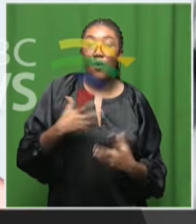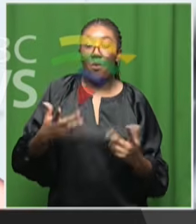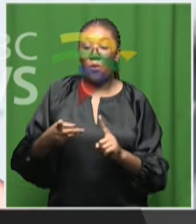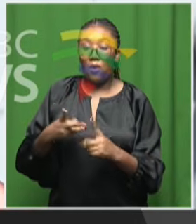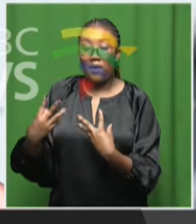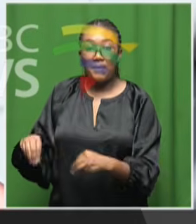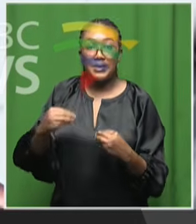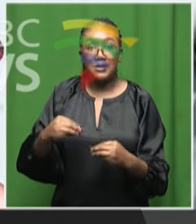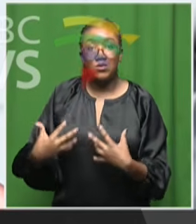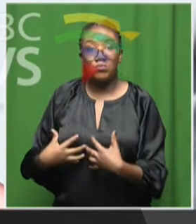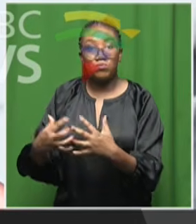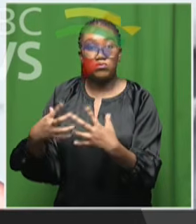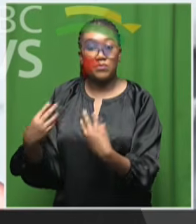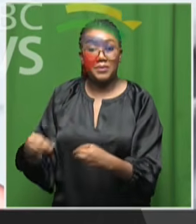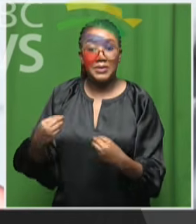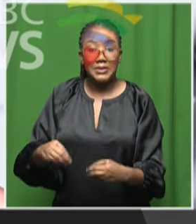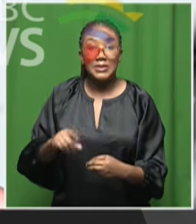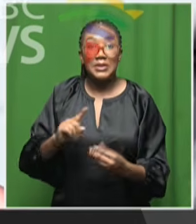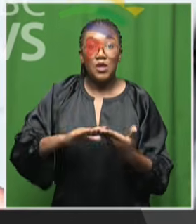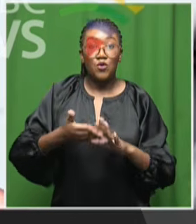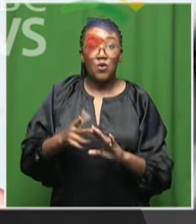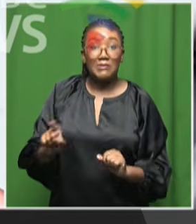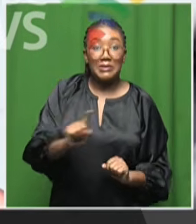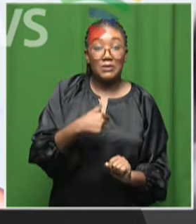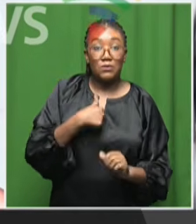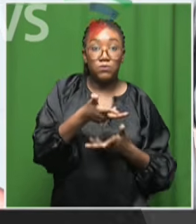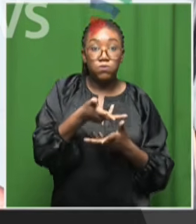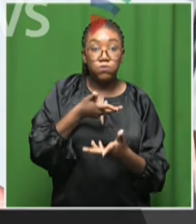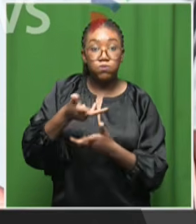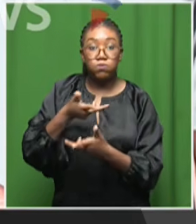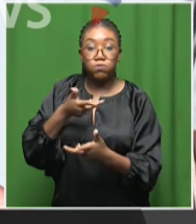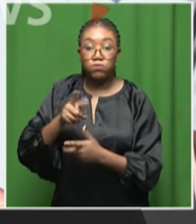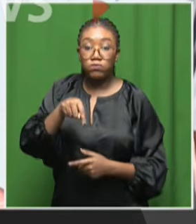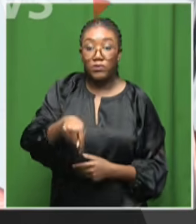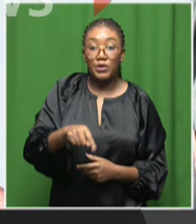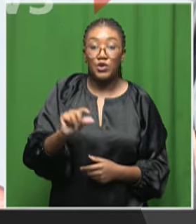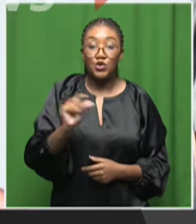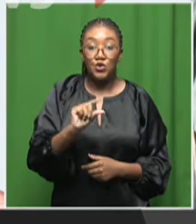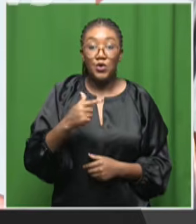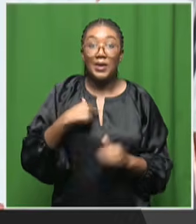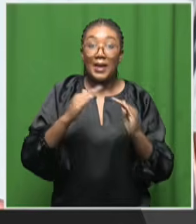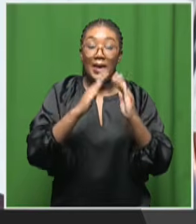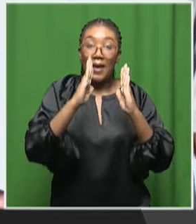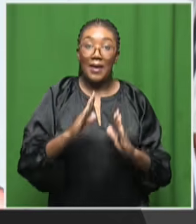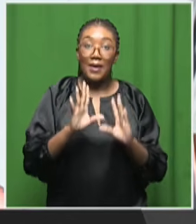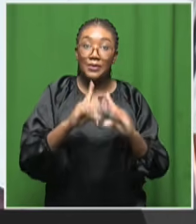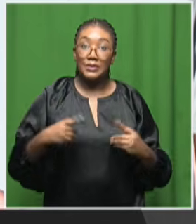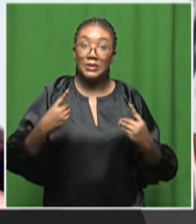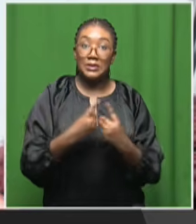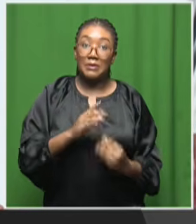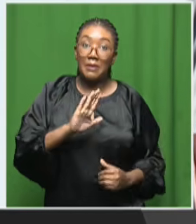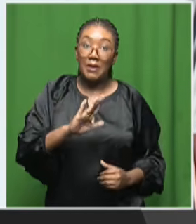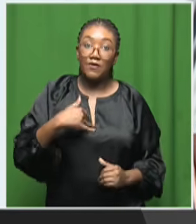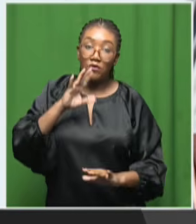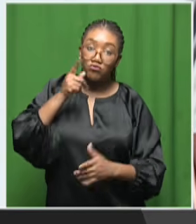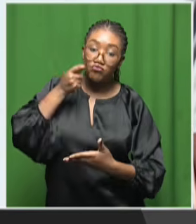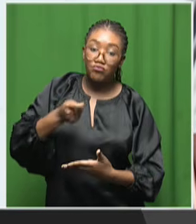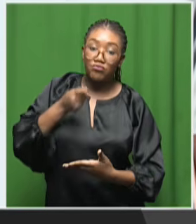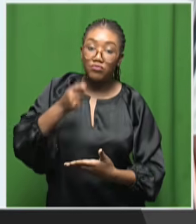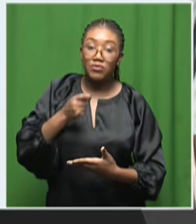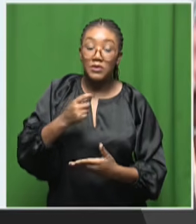purposes. But working with the community, currently we are going to come very soon with human settlement to verify and address